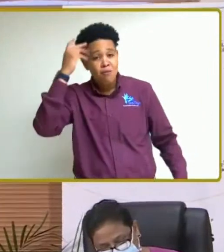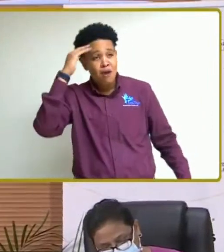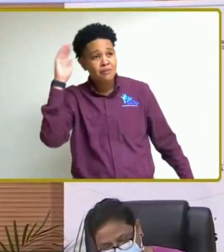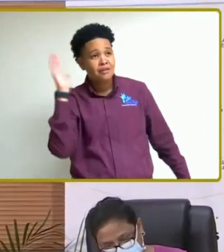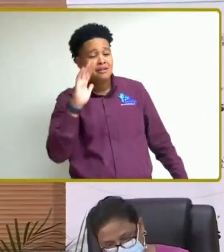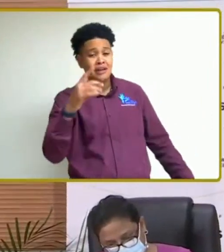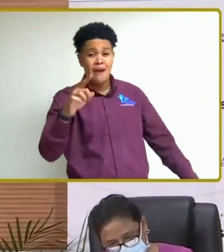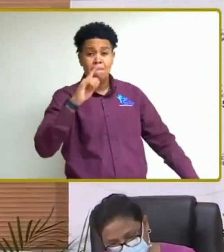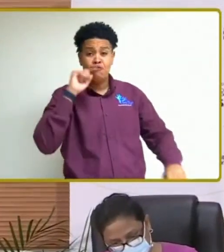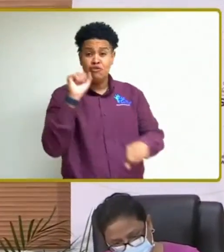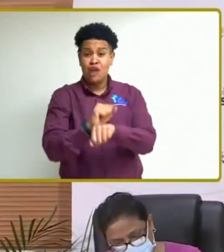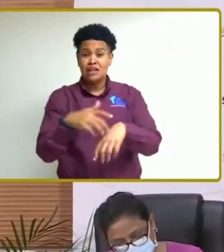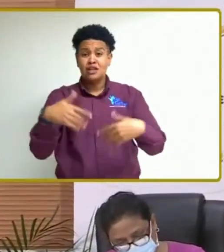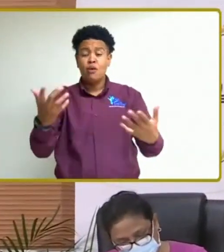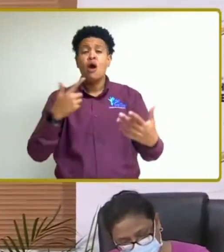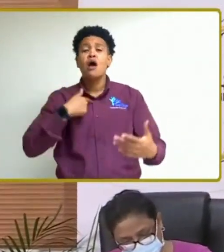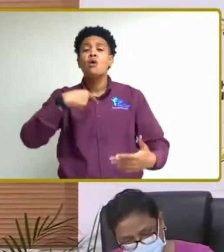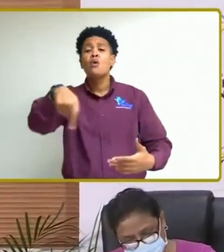is that